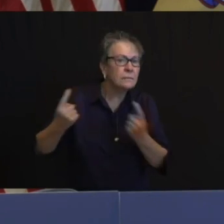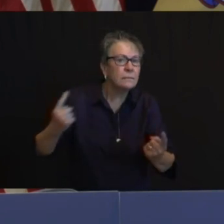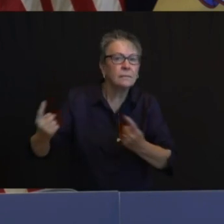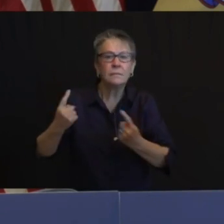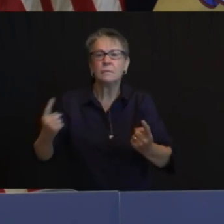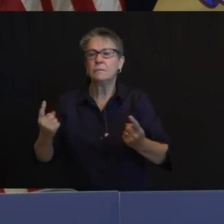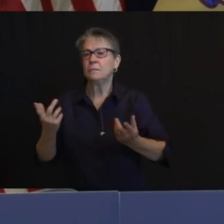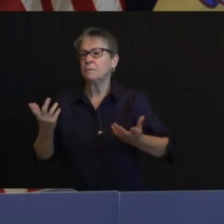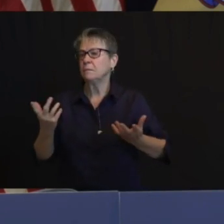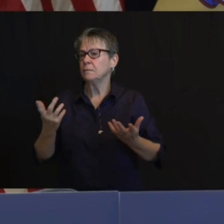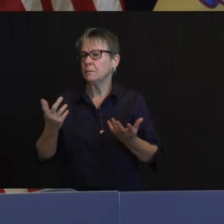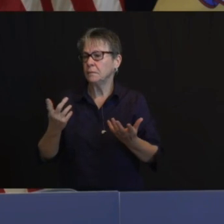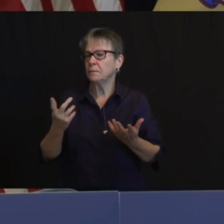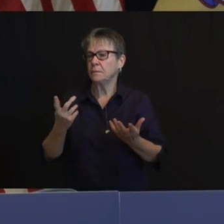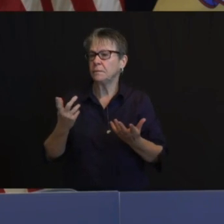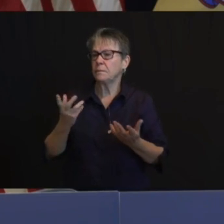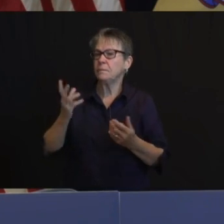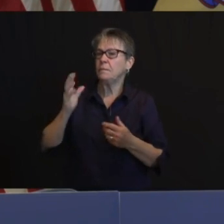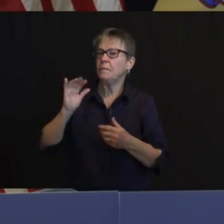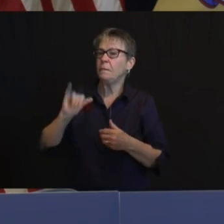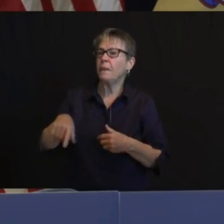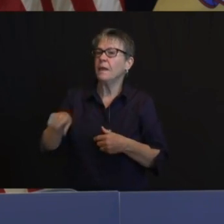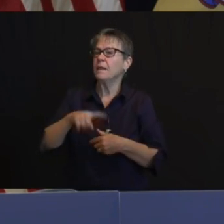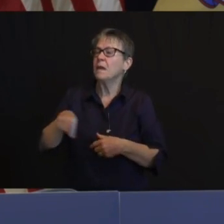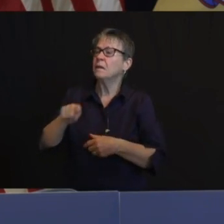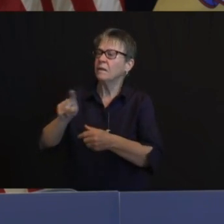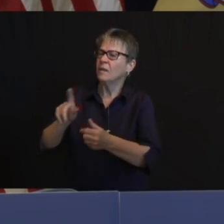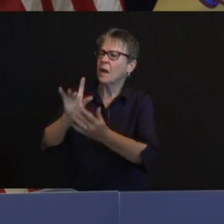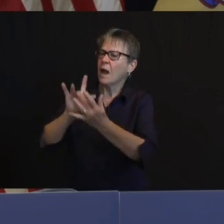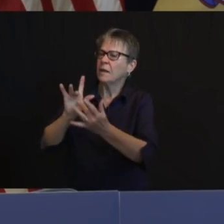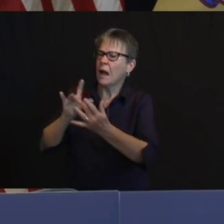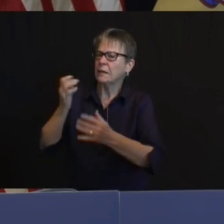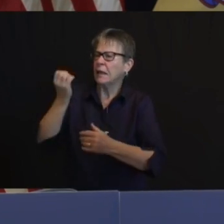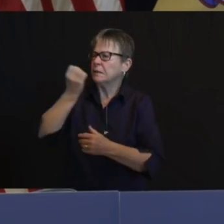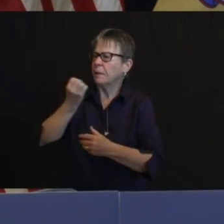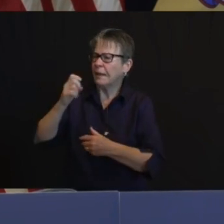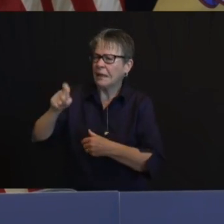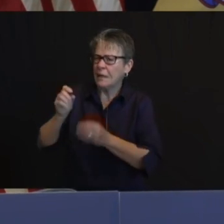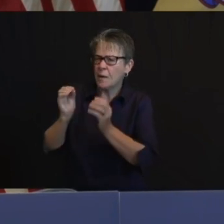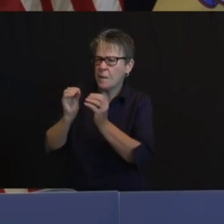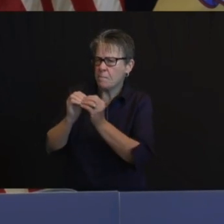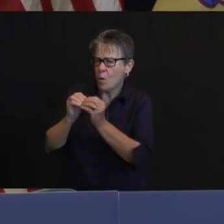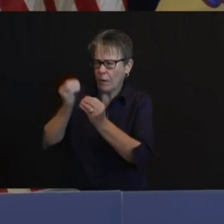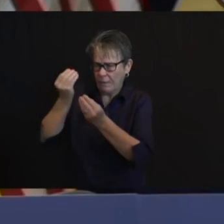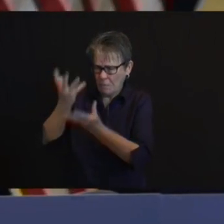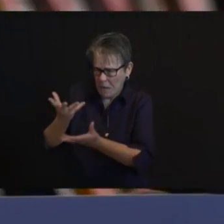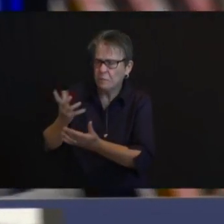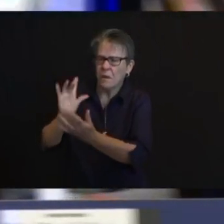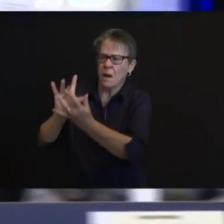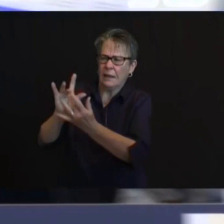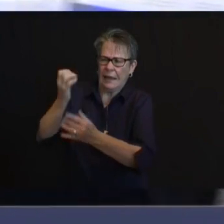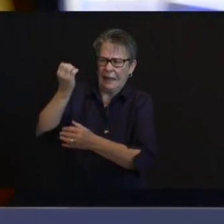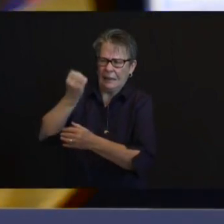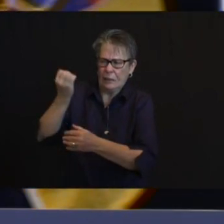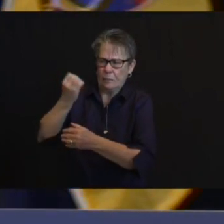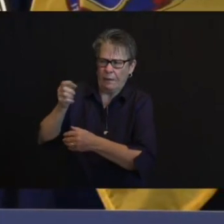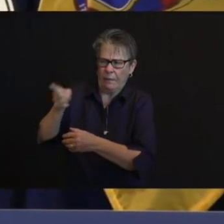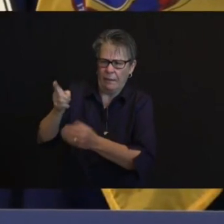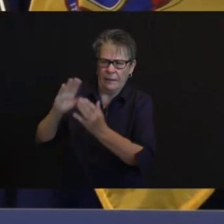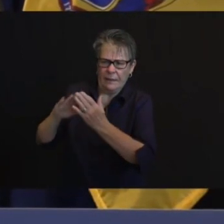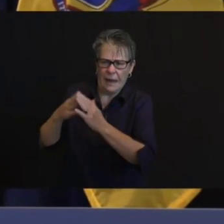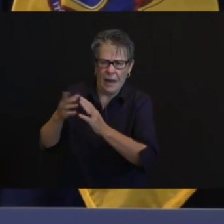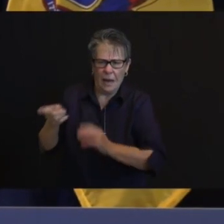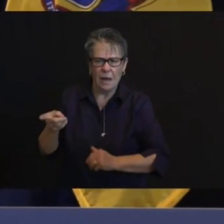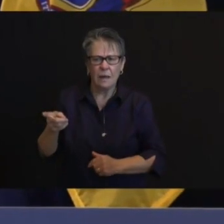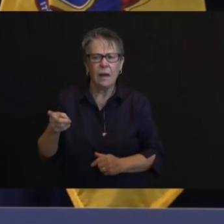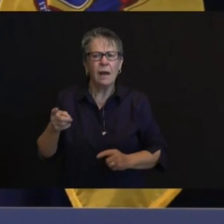to contact Elizabeth for those details as far as those establishments. Thank you, Governor. Pat, thank you. I had actually heard that